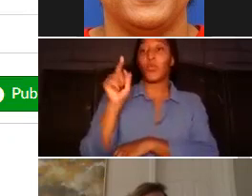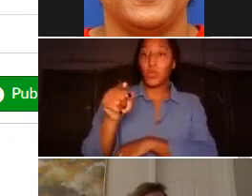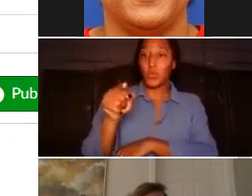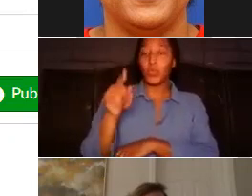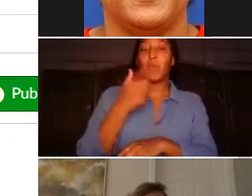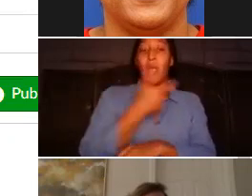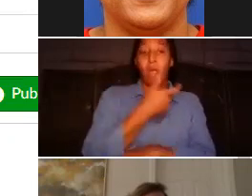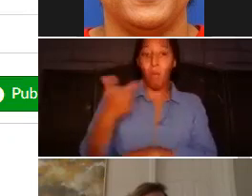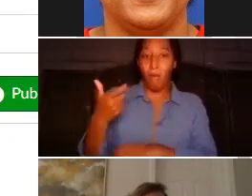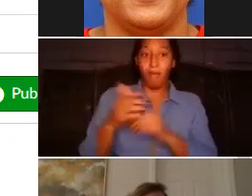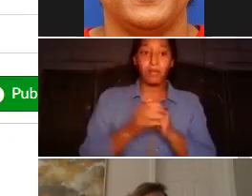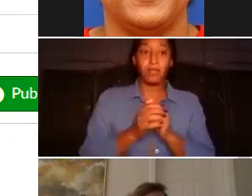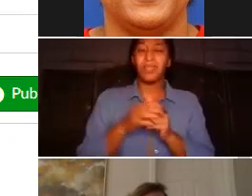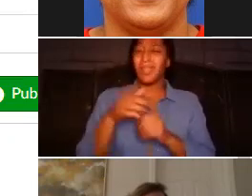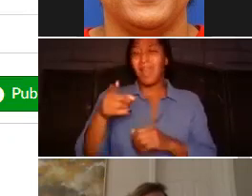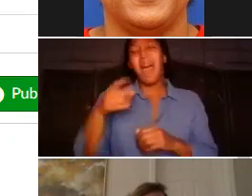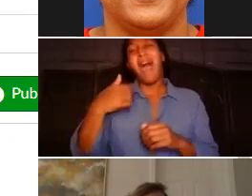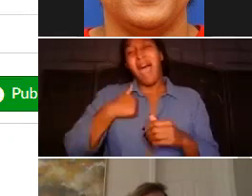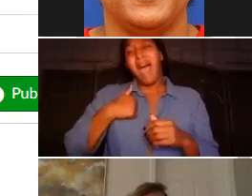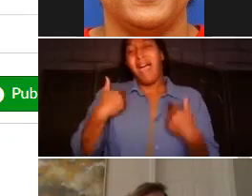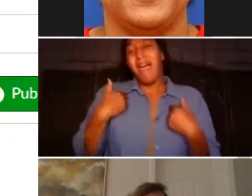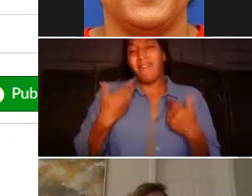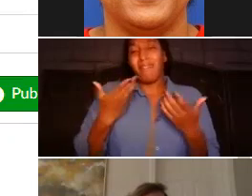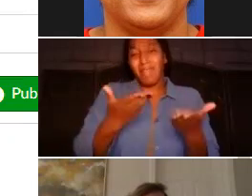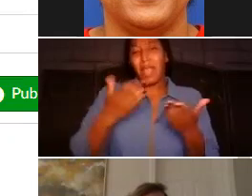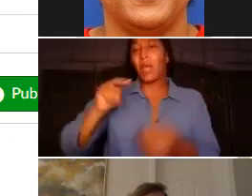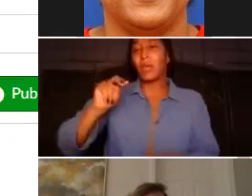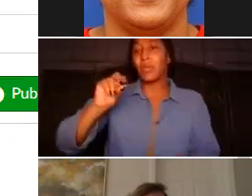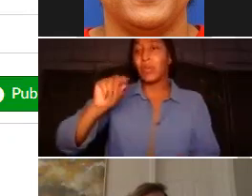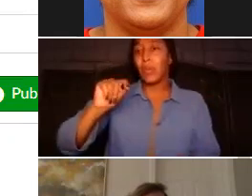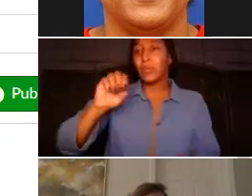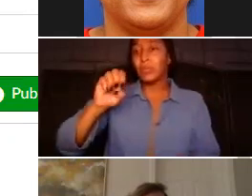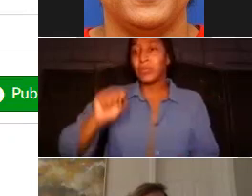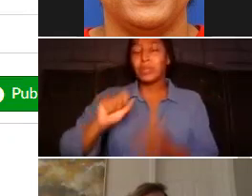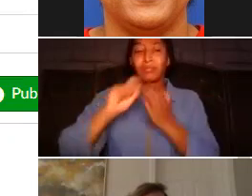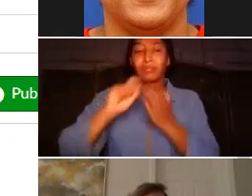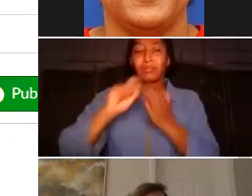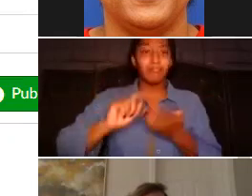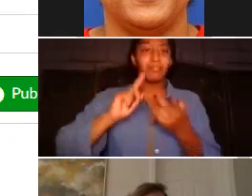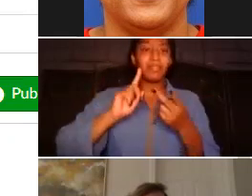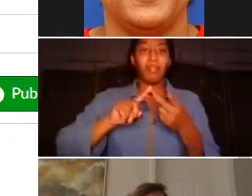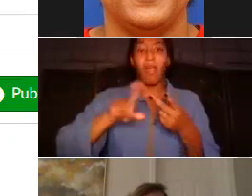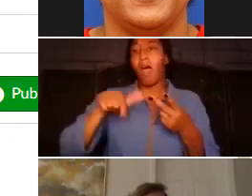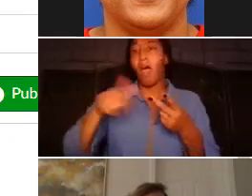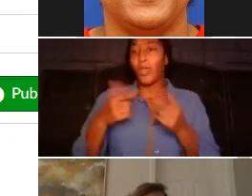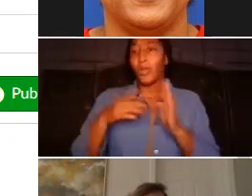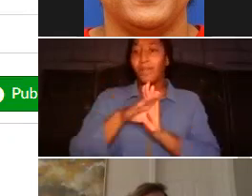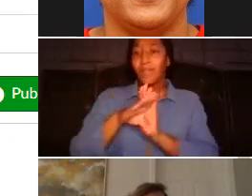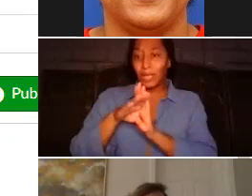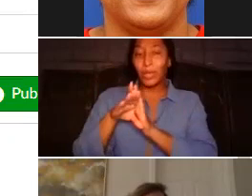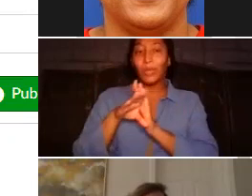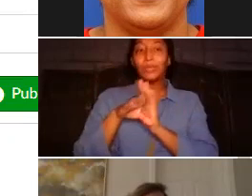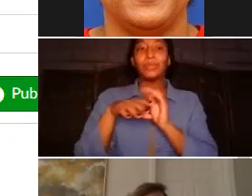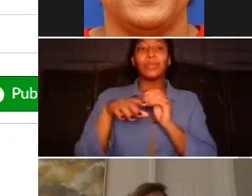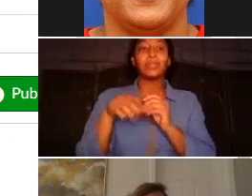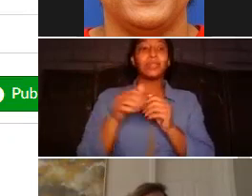it because it's the kind of material that you can read and digest on your own. There isn't any problems that you solve or